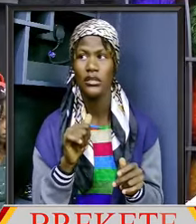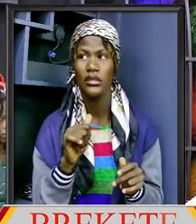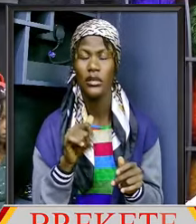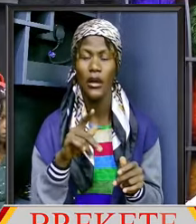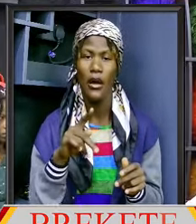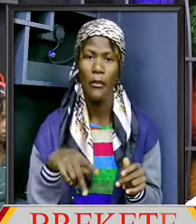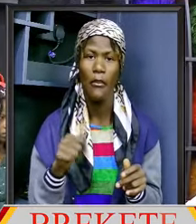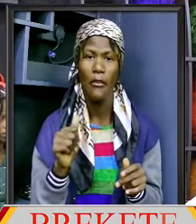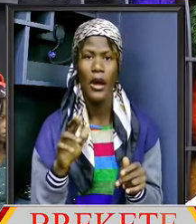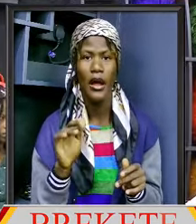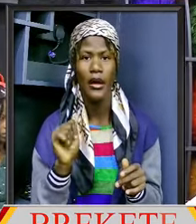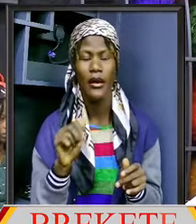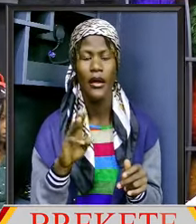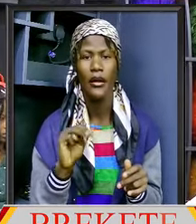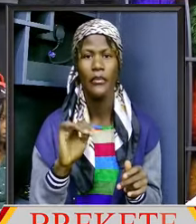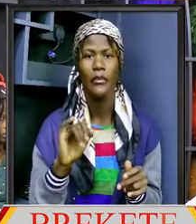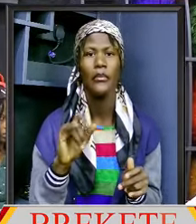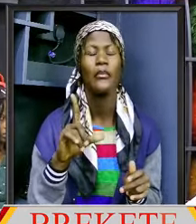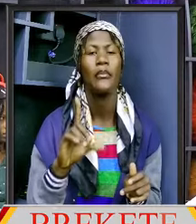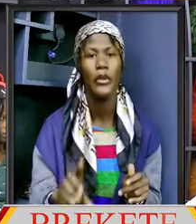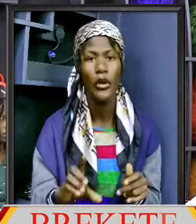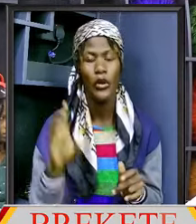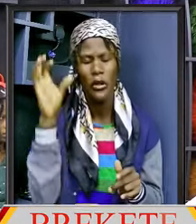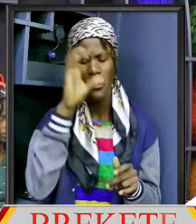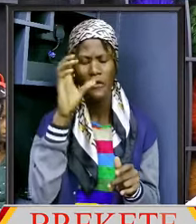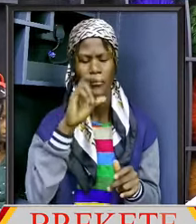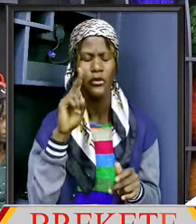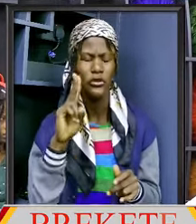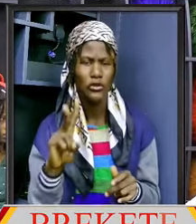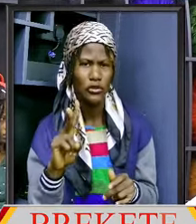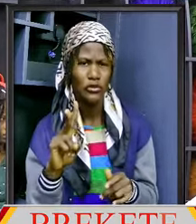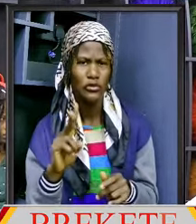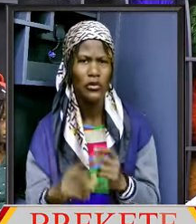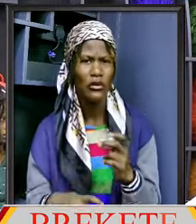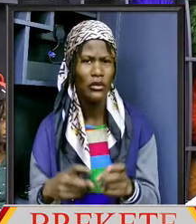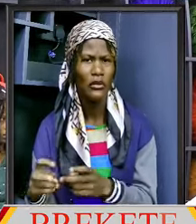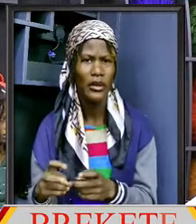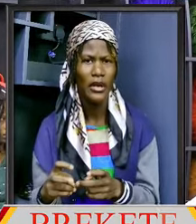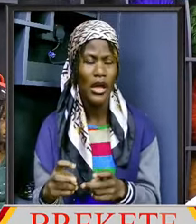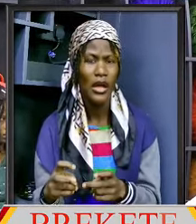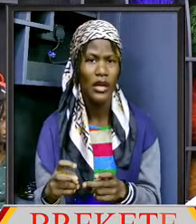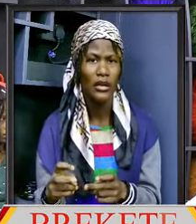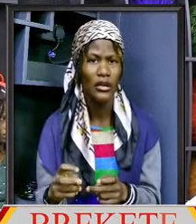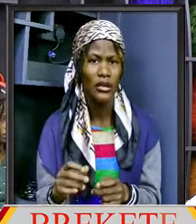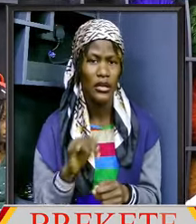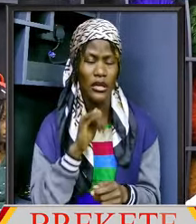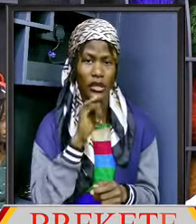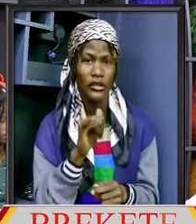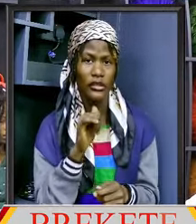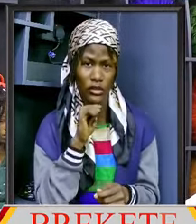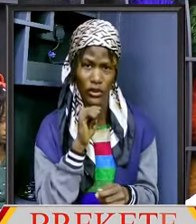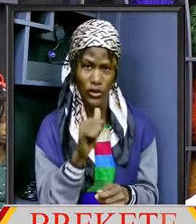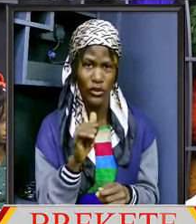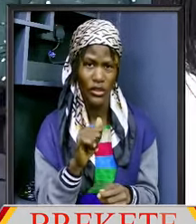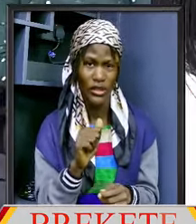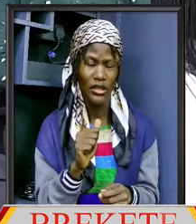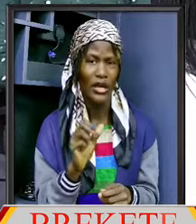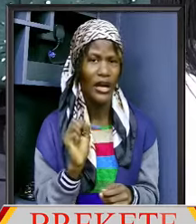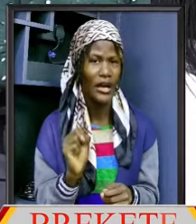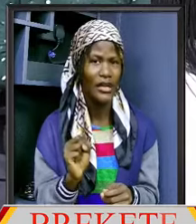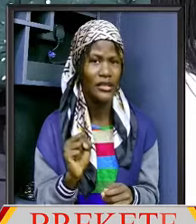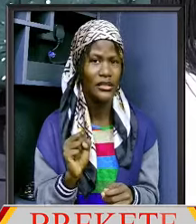now, because we don't look these two areas, you know, they as it's supposed to be for